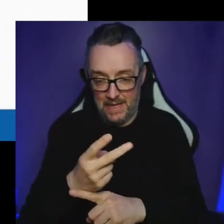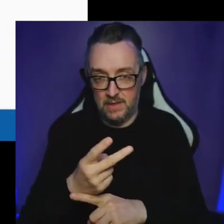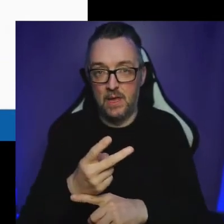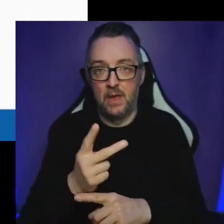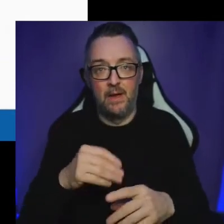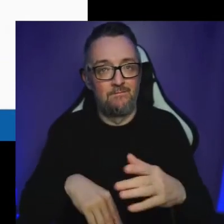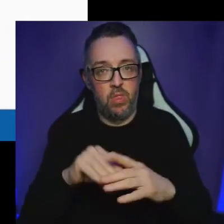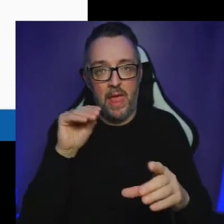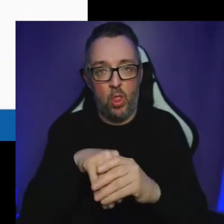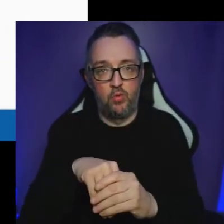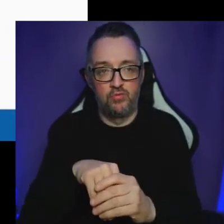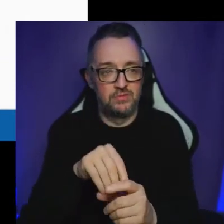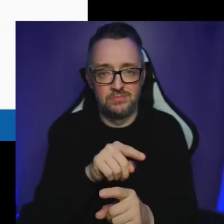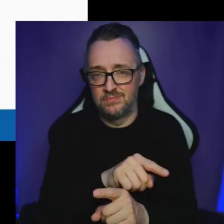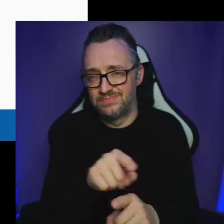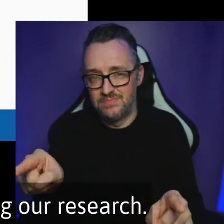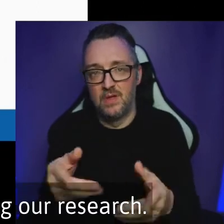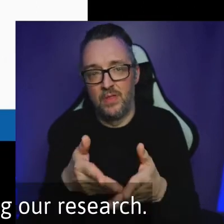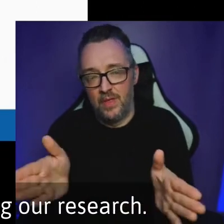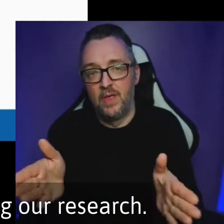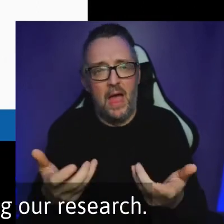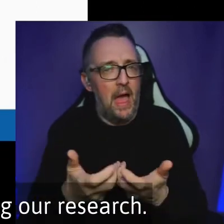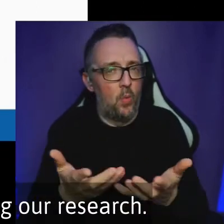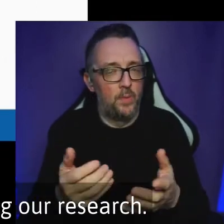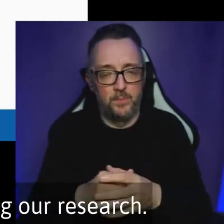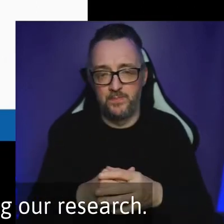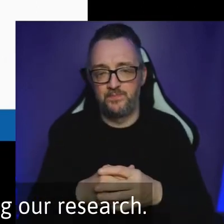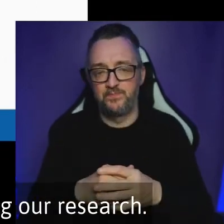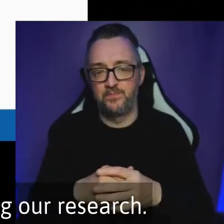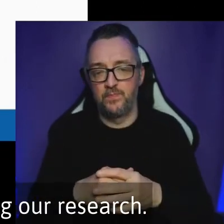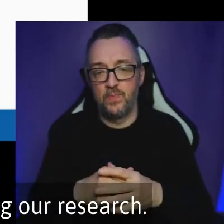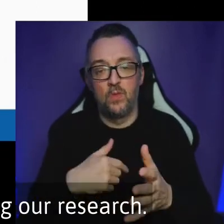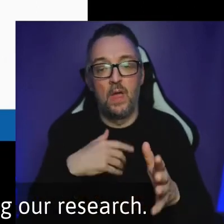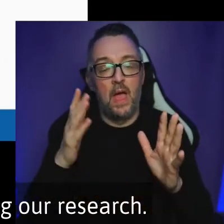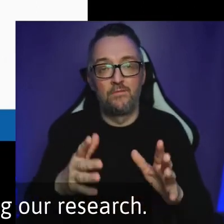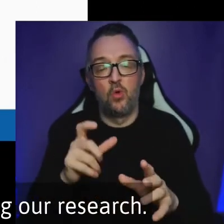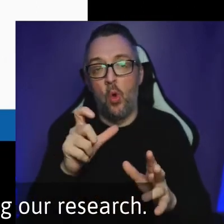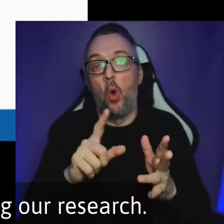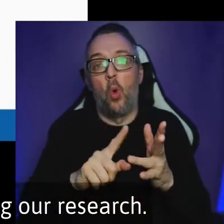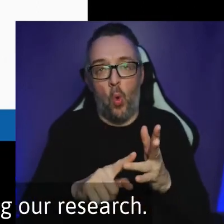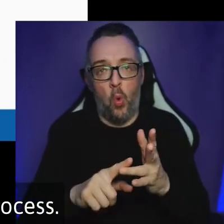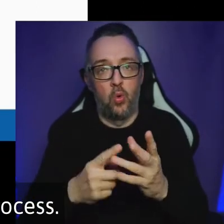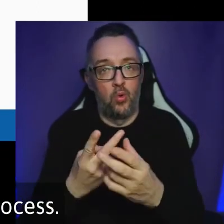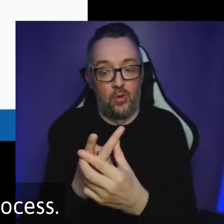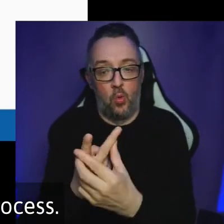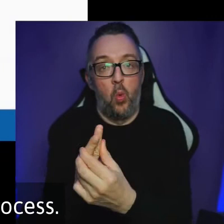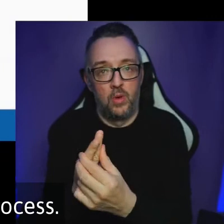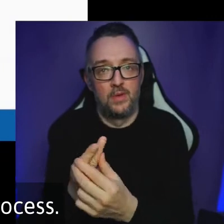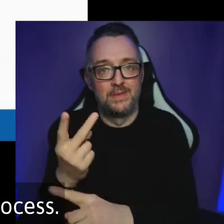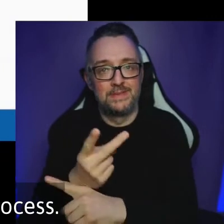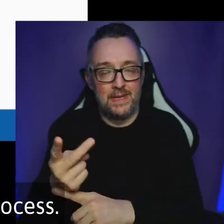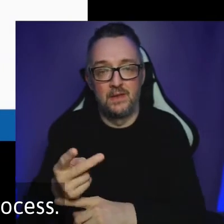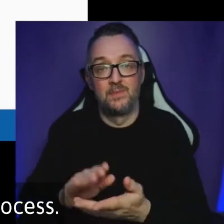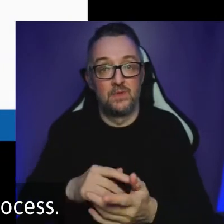include them, and actively doing that? We also need to co-design how we are conducting our research. We need to have more